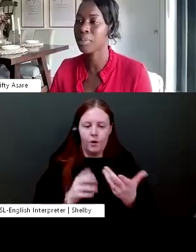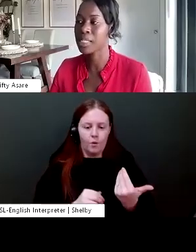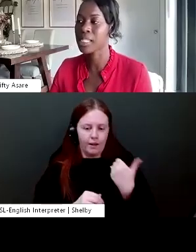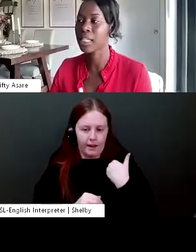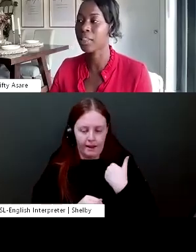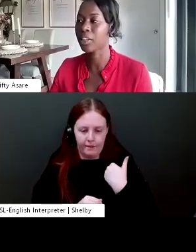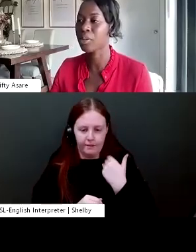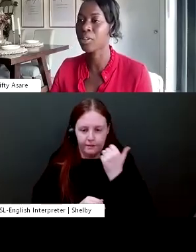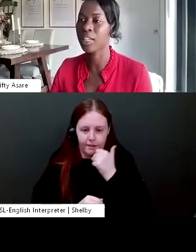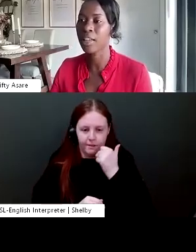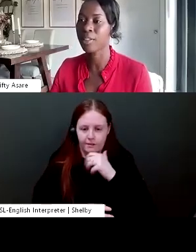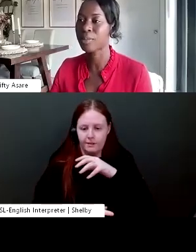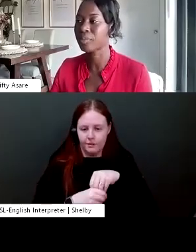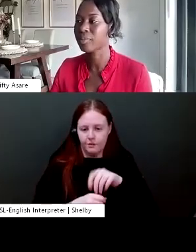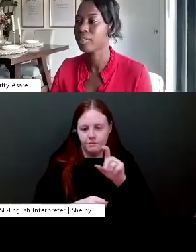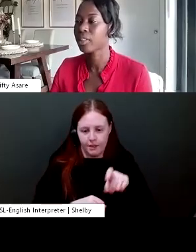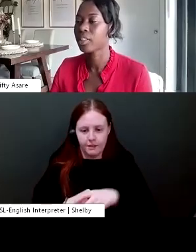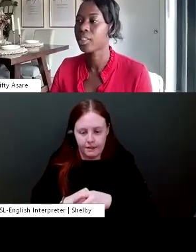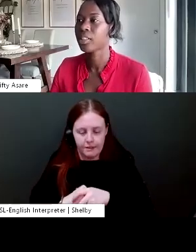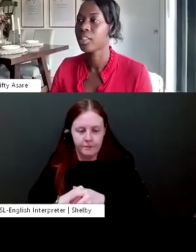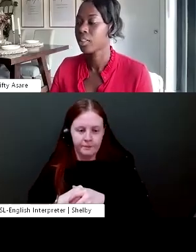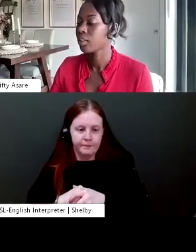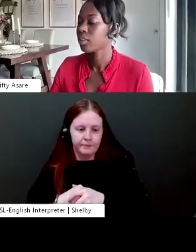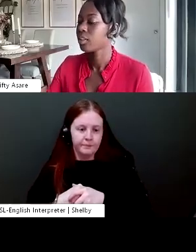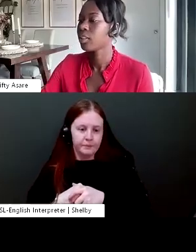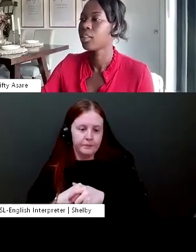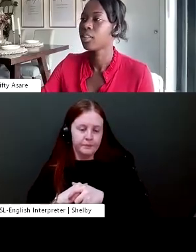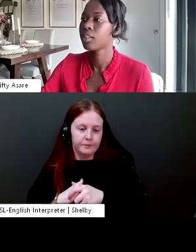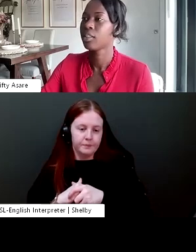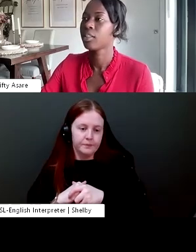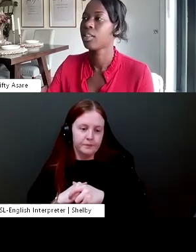day-to-day basis and at the community level.